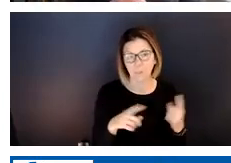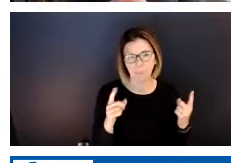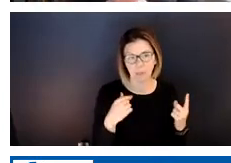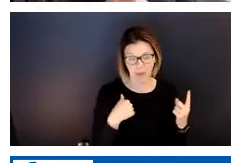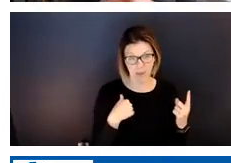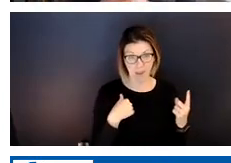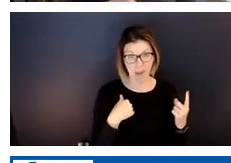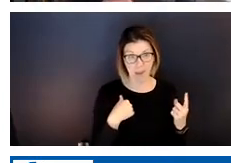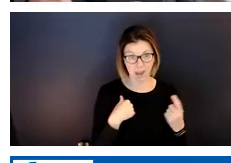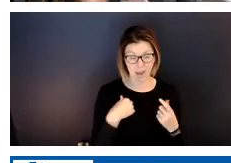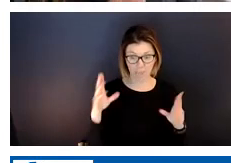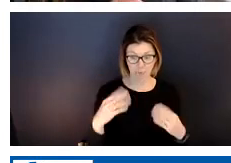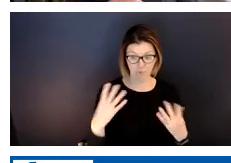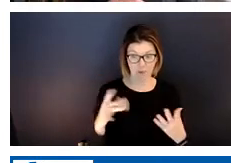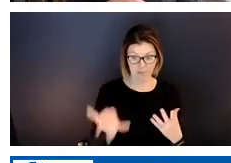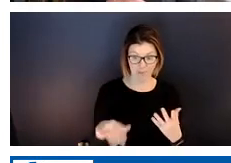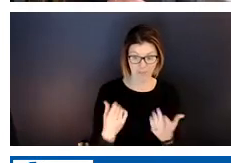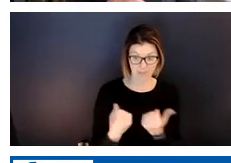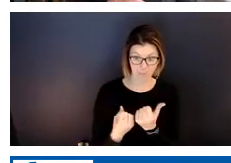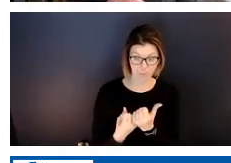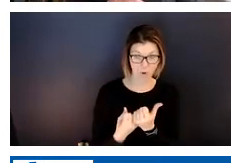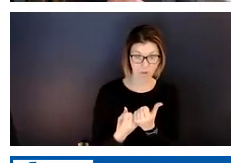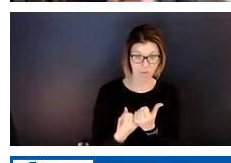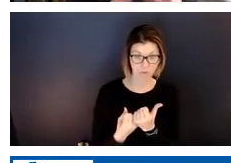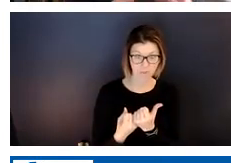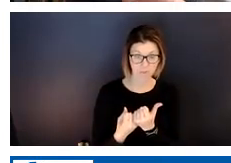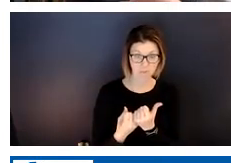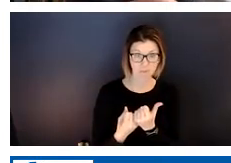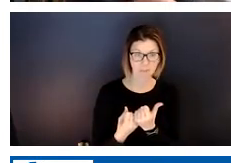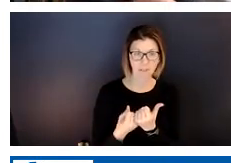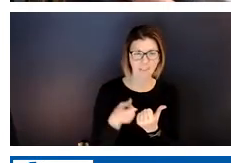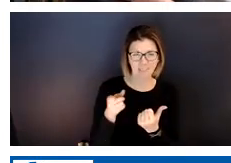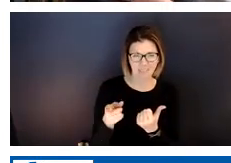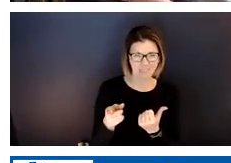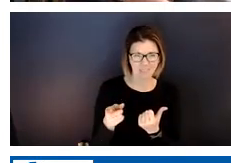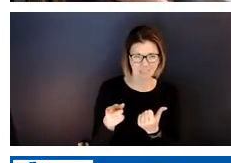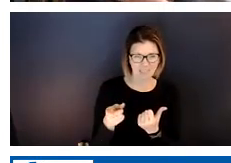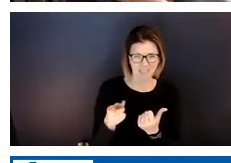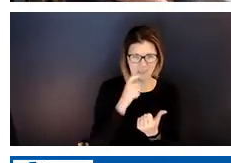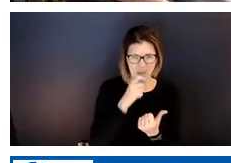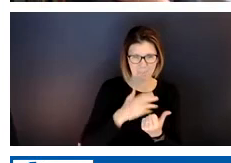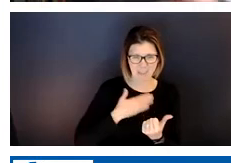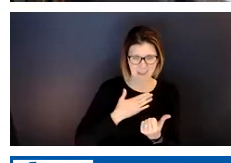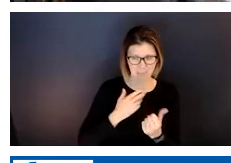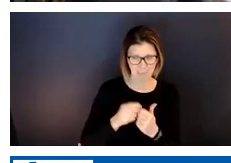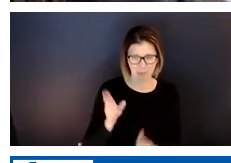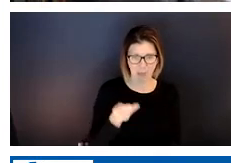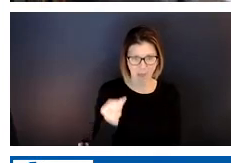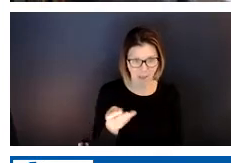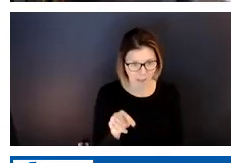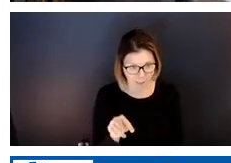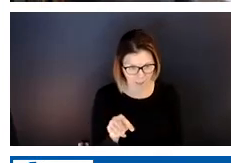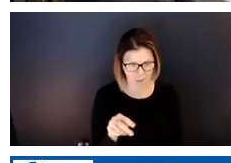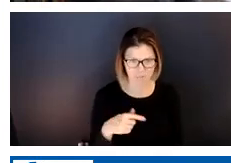were to provide them with something akin to this, they probably would not be very happy with me. This would come